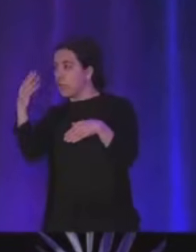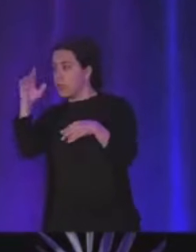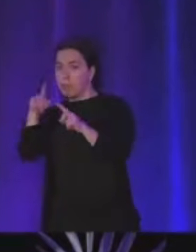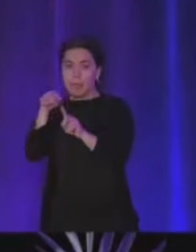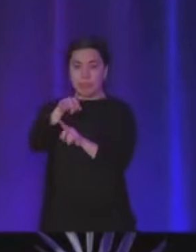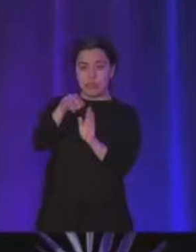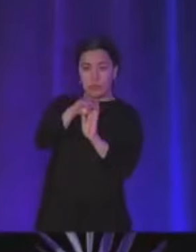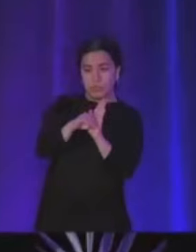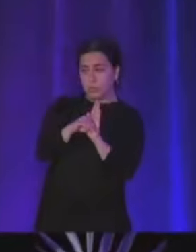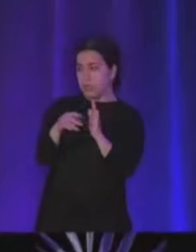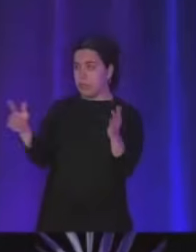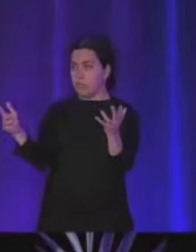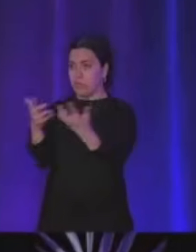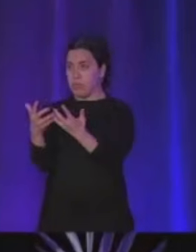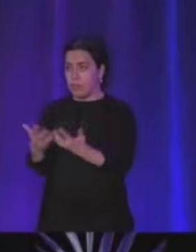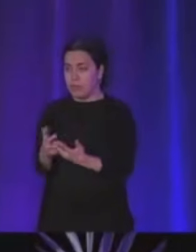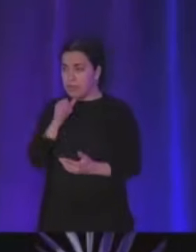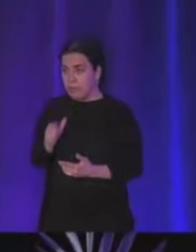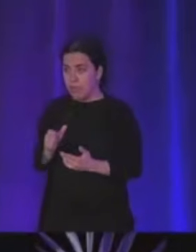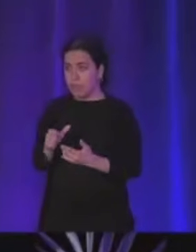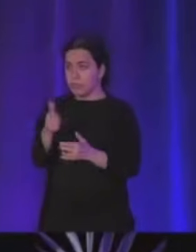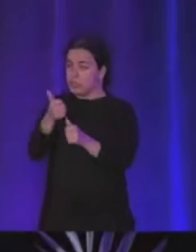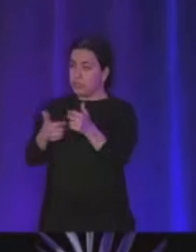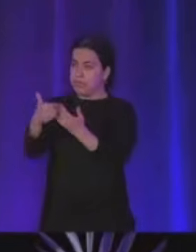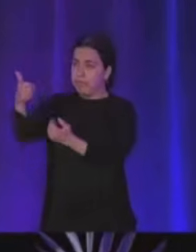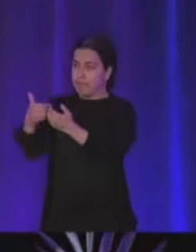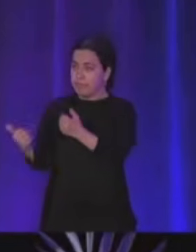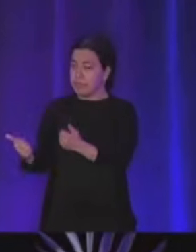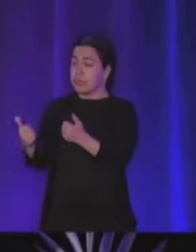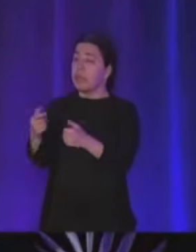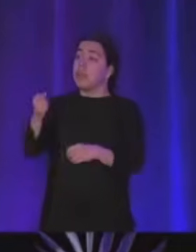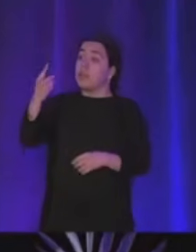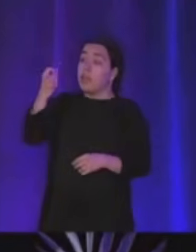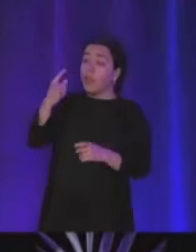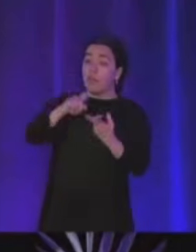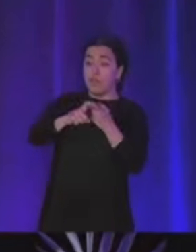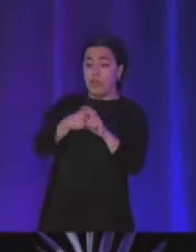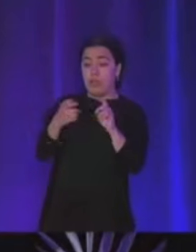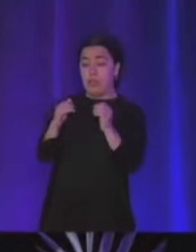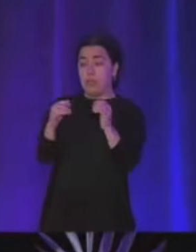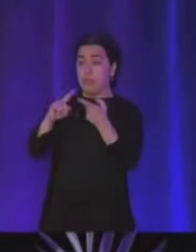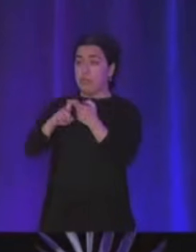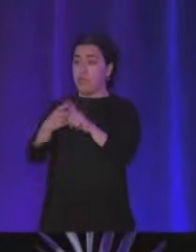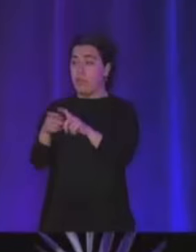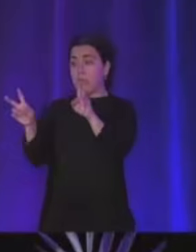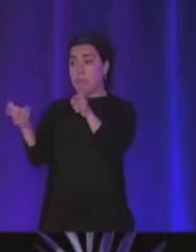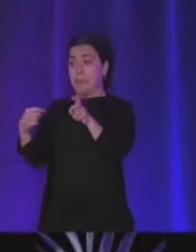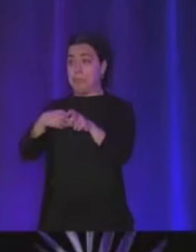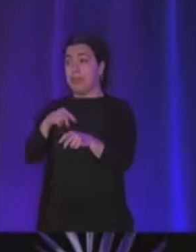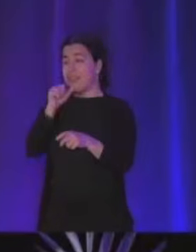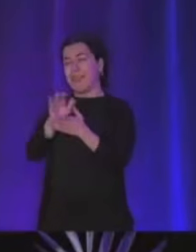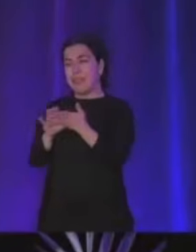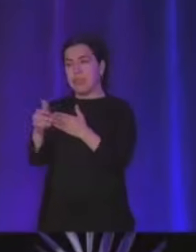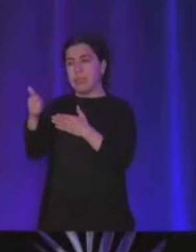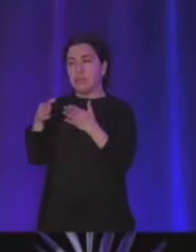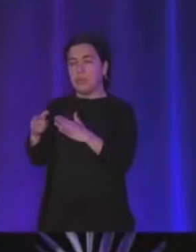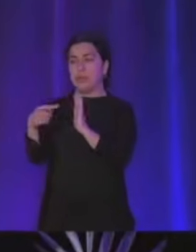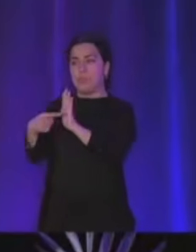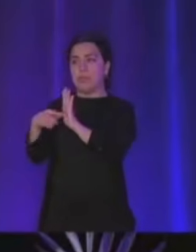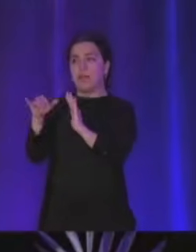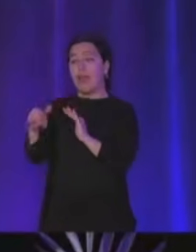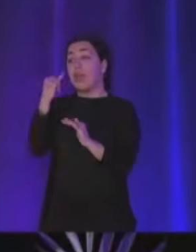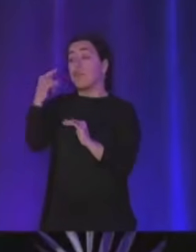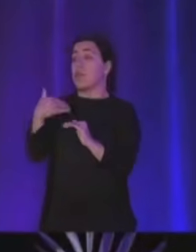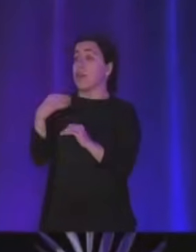example rule. Fun fact, the code I showed you earlier, friend equals friend or me, is actually not the cleanest way to represent that thing. If you